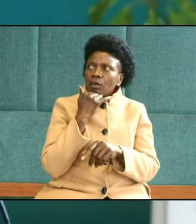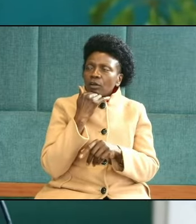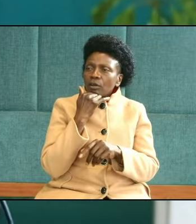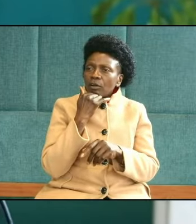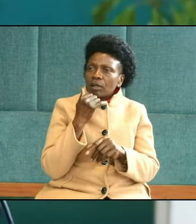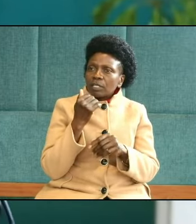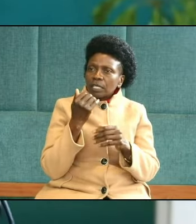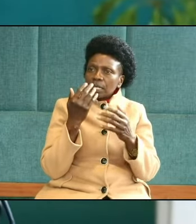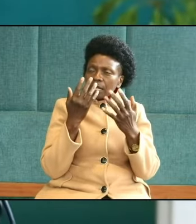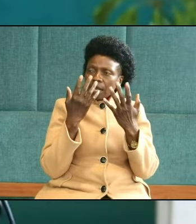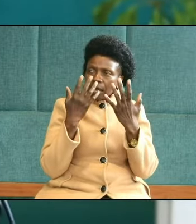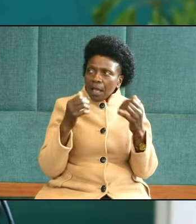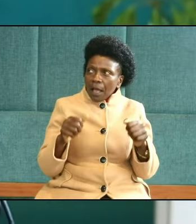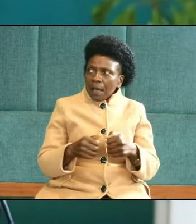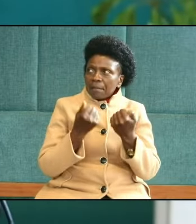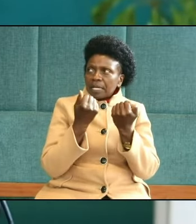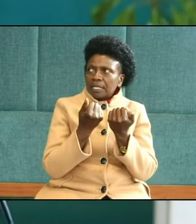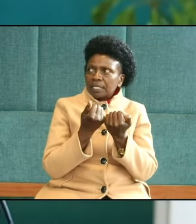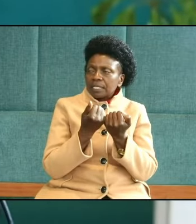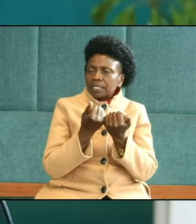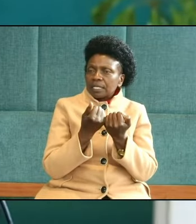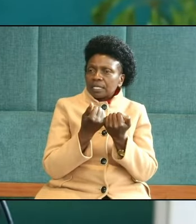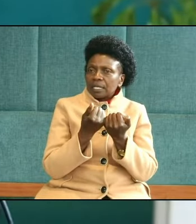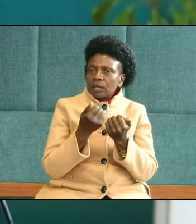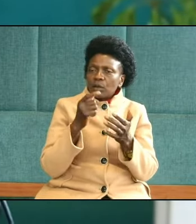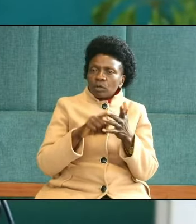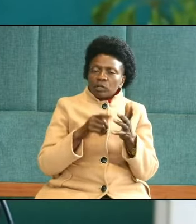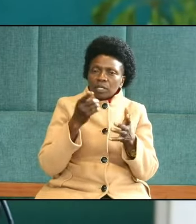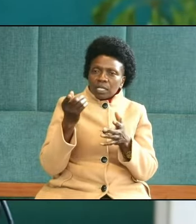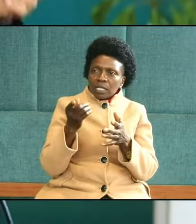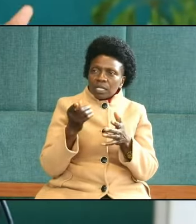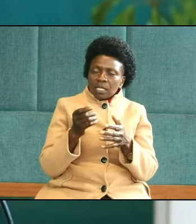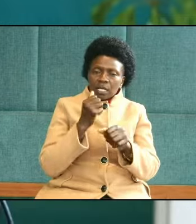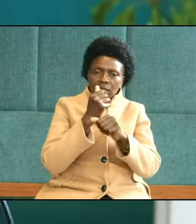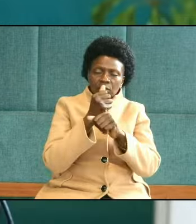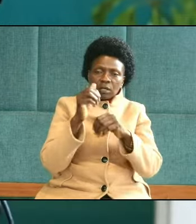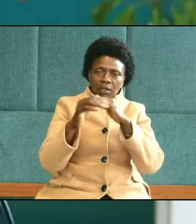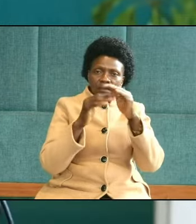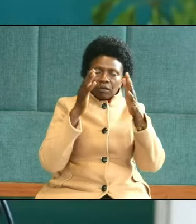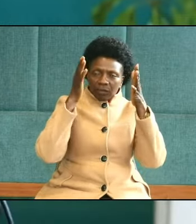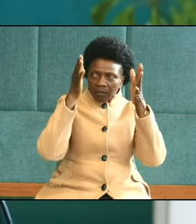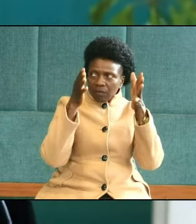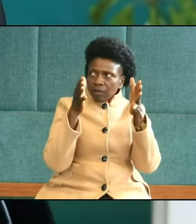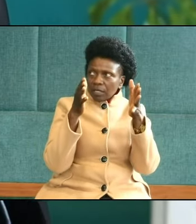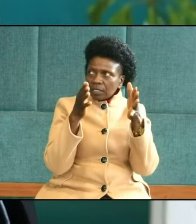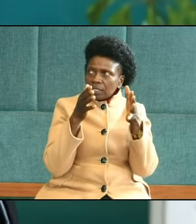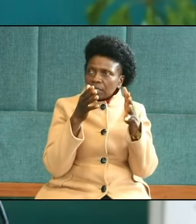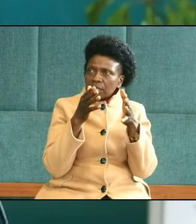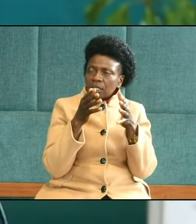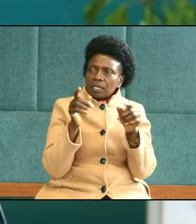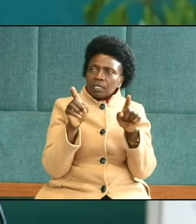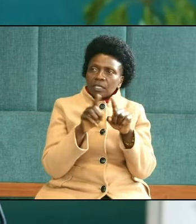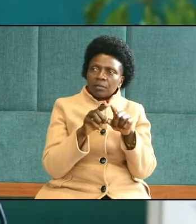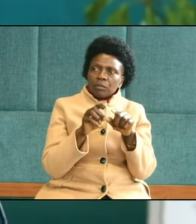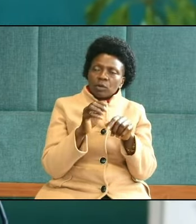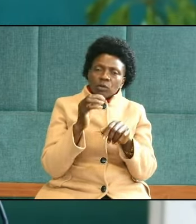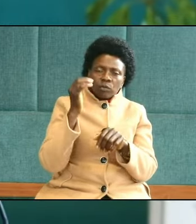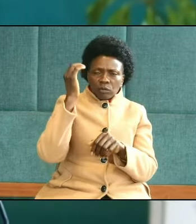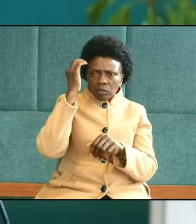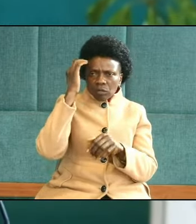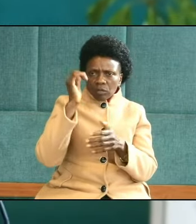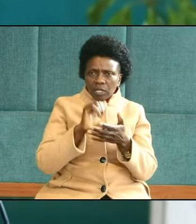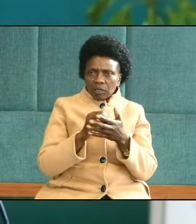the cleansing. The sanctuary in heaven was the focus. And of course, we've learned that as we've looked back, we know now that